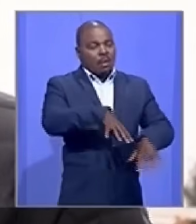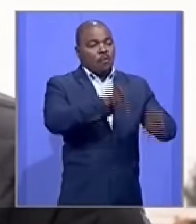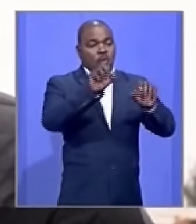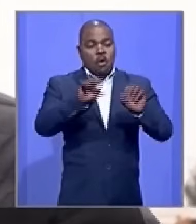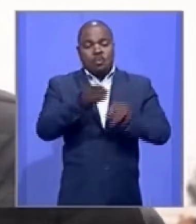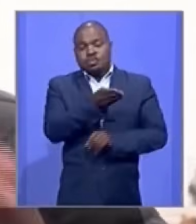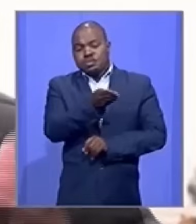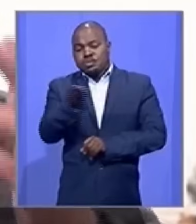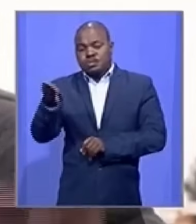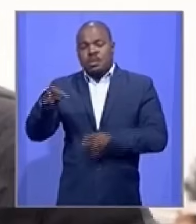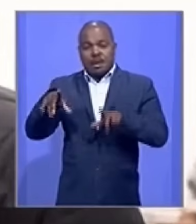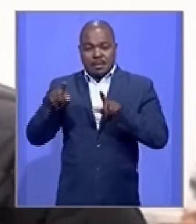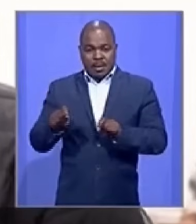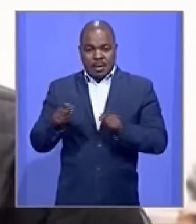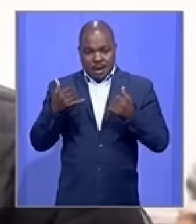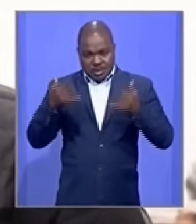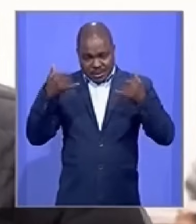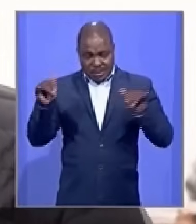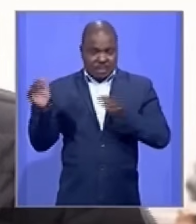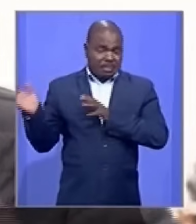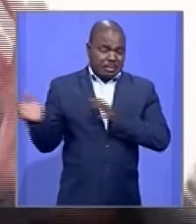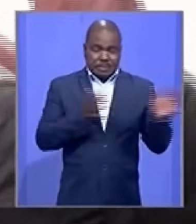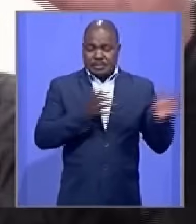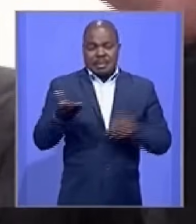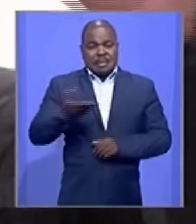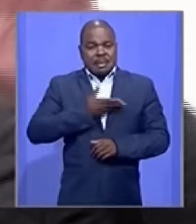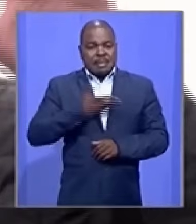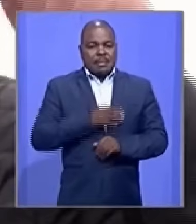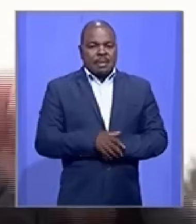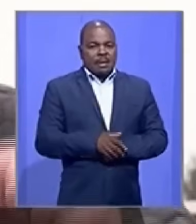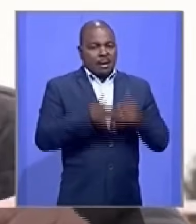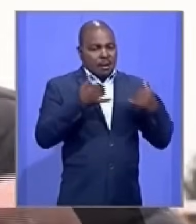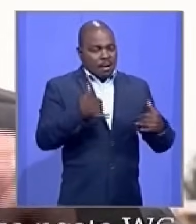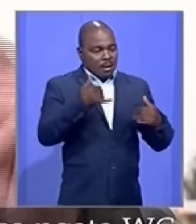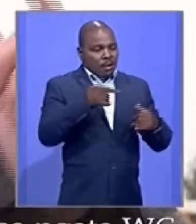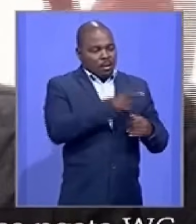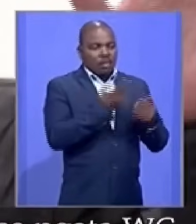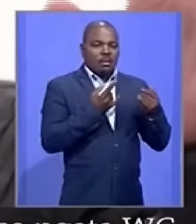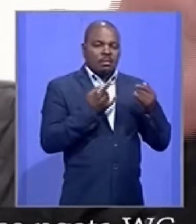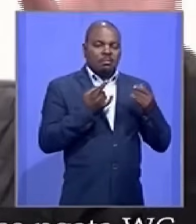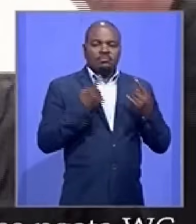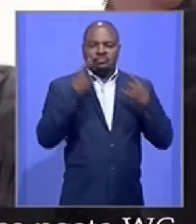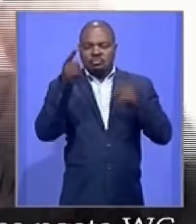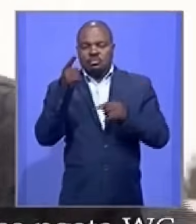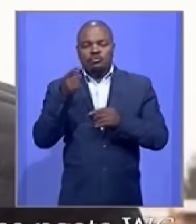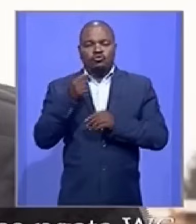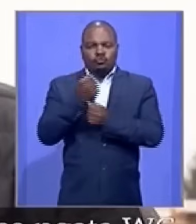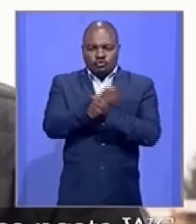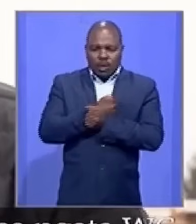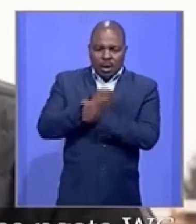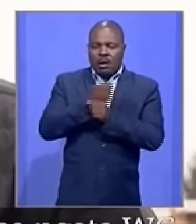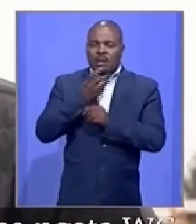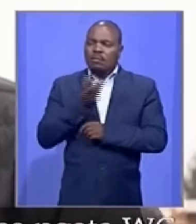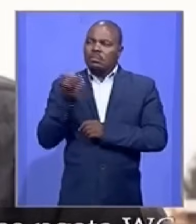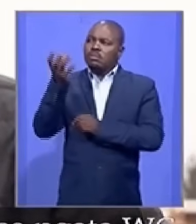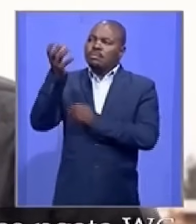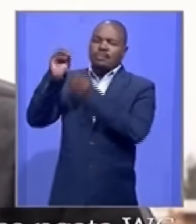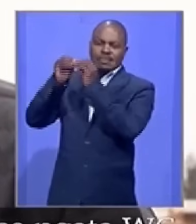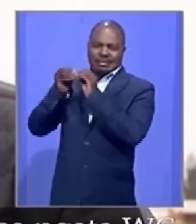city. At the moment, the wind is still very strong, and our city cannot use the crane trucks to get to the lines, the